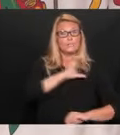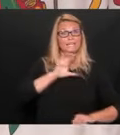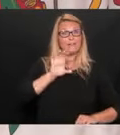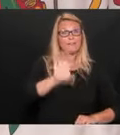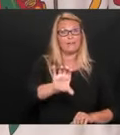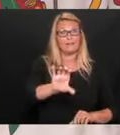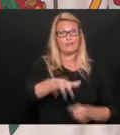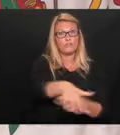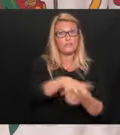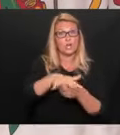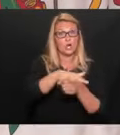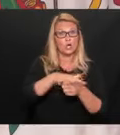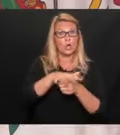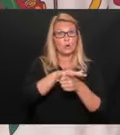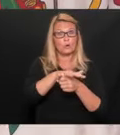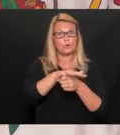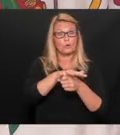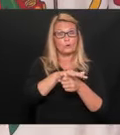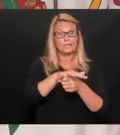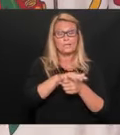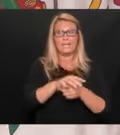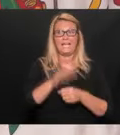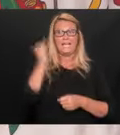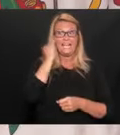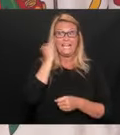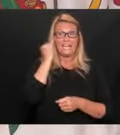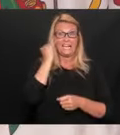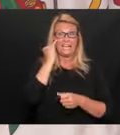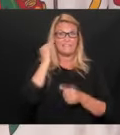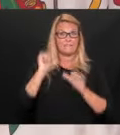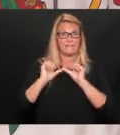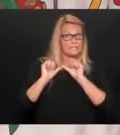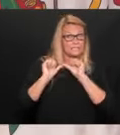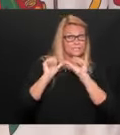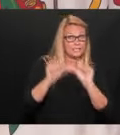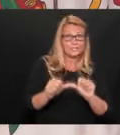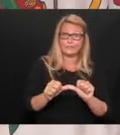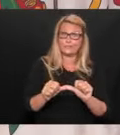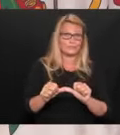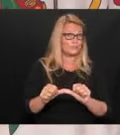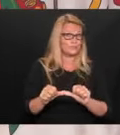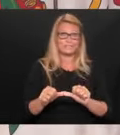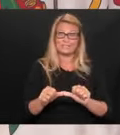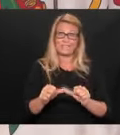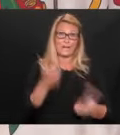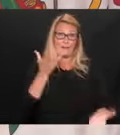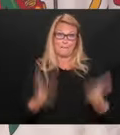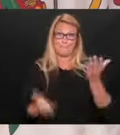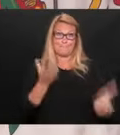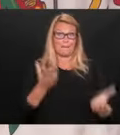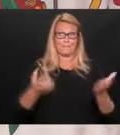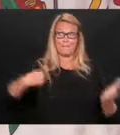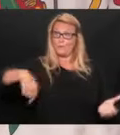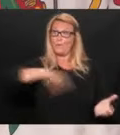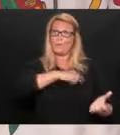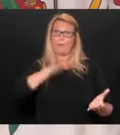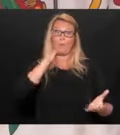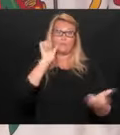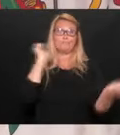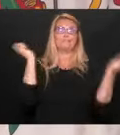officials. But if this thing continues the way it's going, you'll just have to look for the fact that we will have to